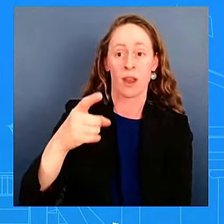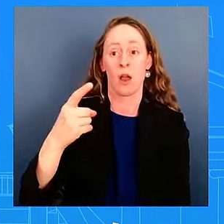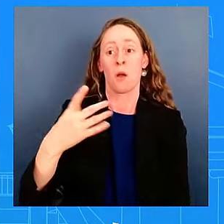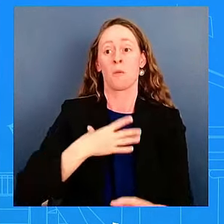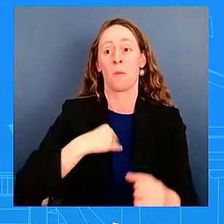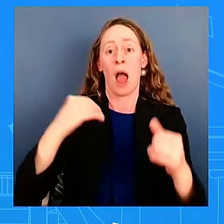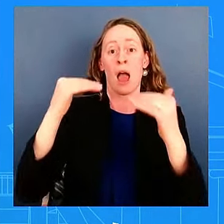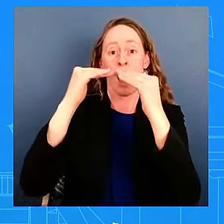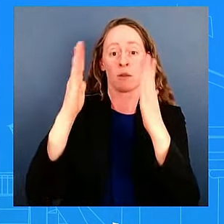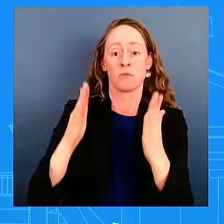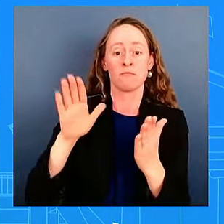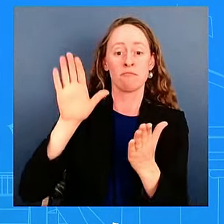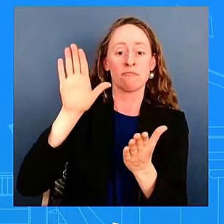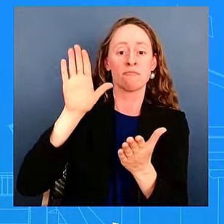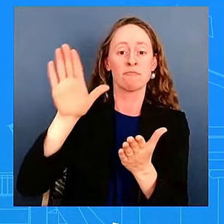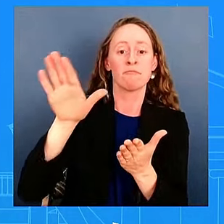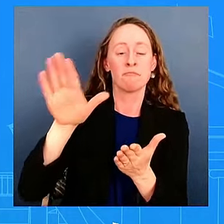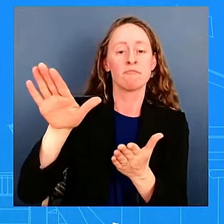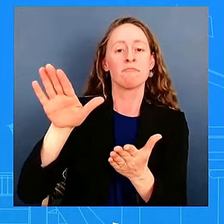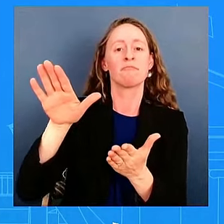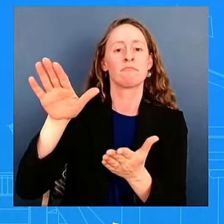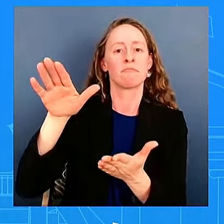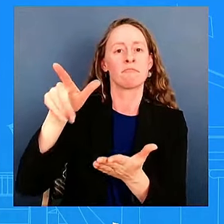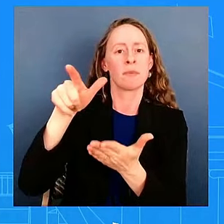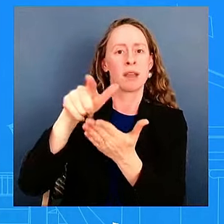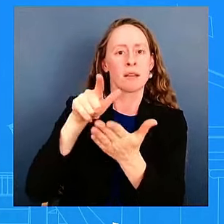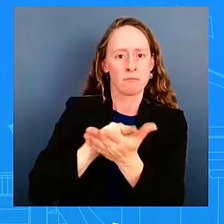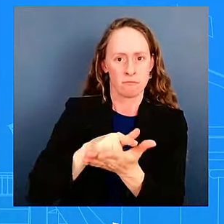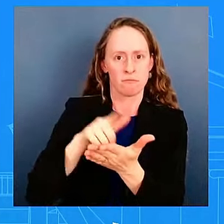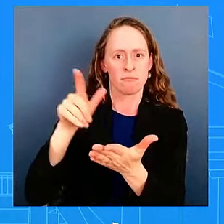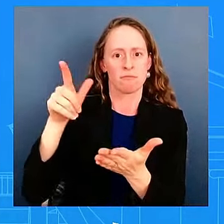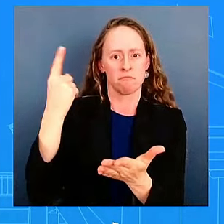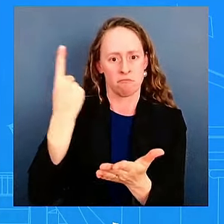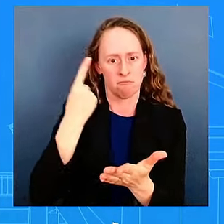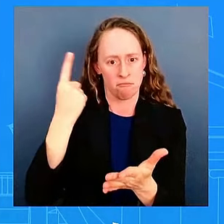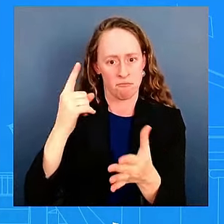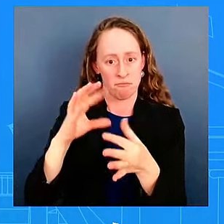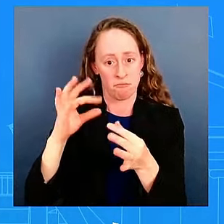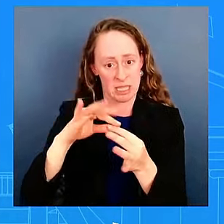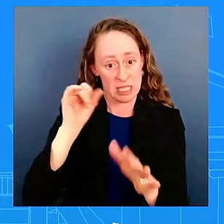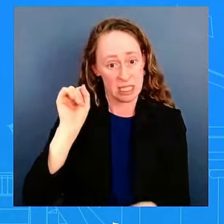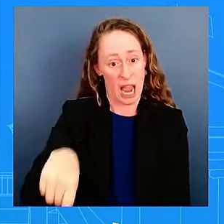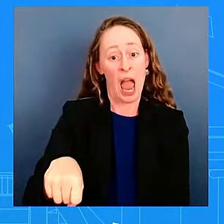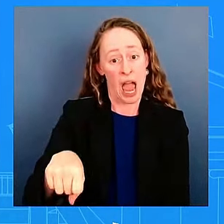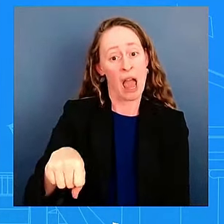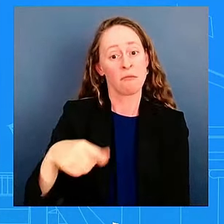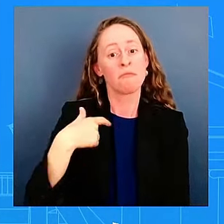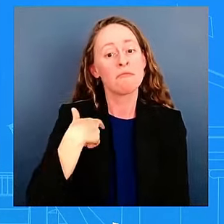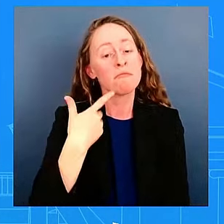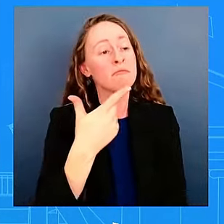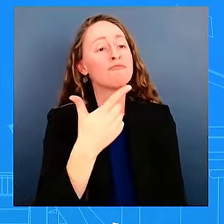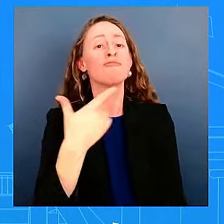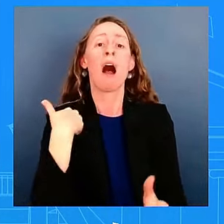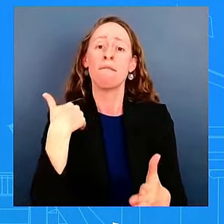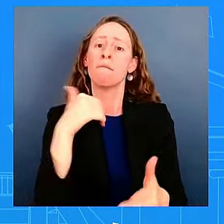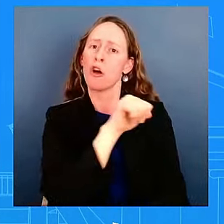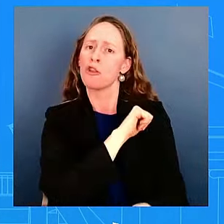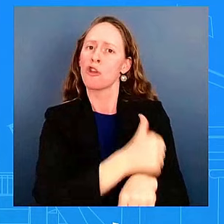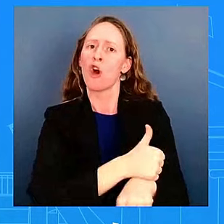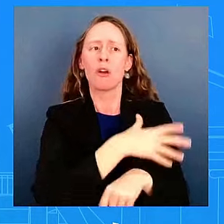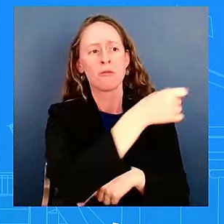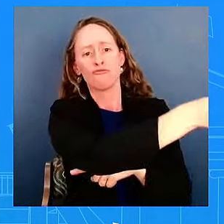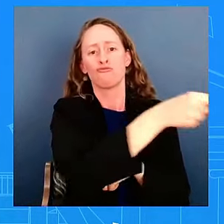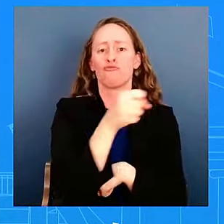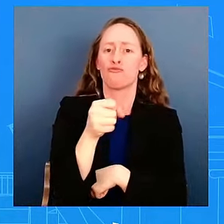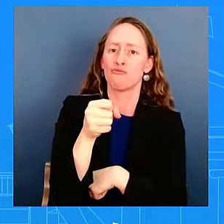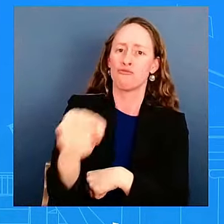special counsels? Look, if you're speaking to the announcement that came out, I have to refer you to Department of Justice. I don't want to have an opinion